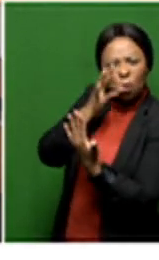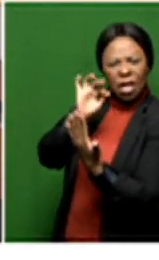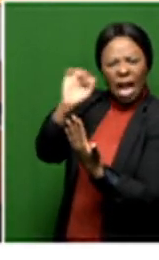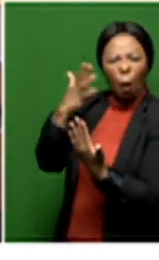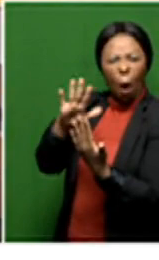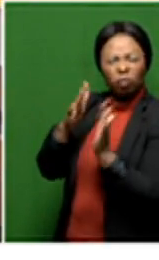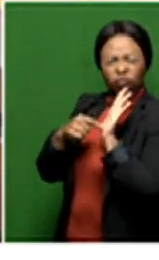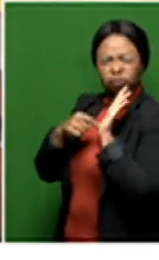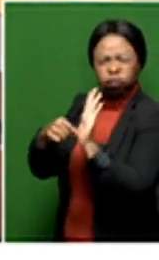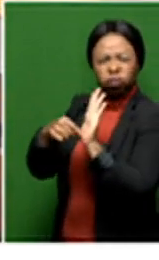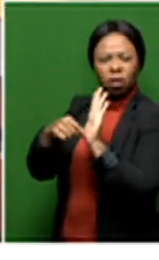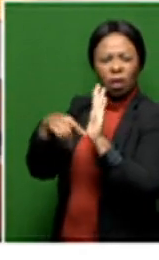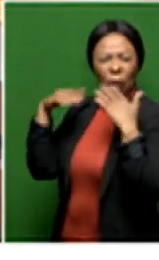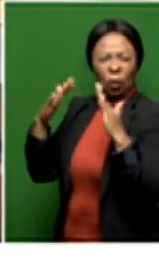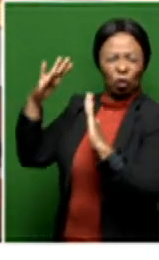do you minister about?